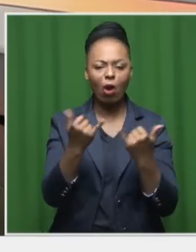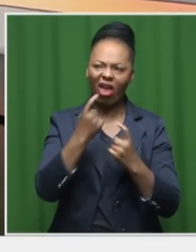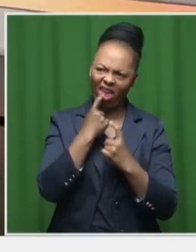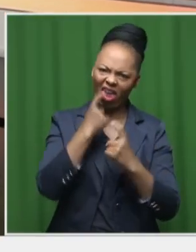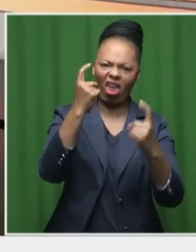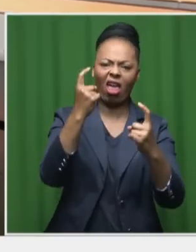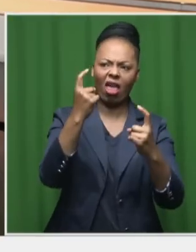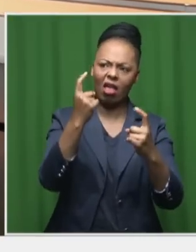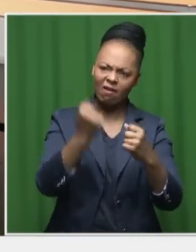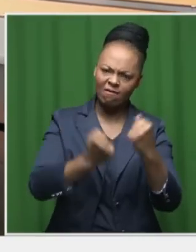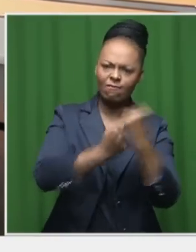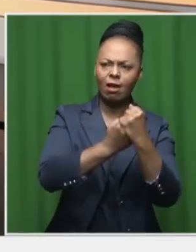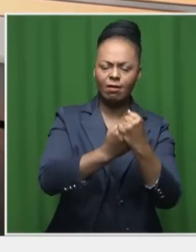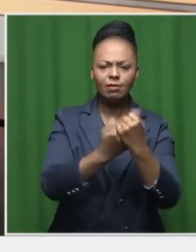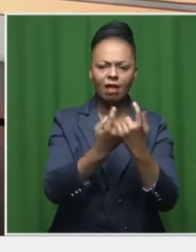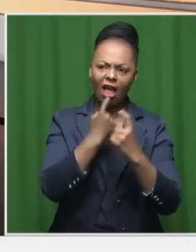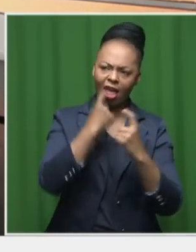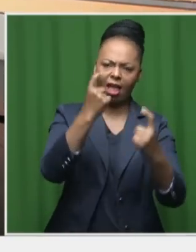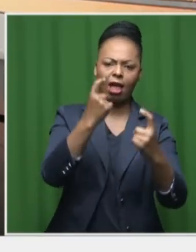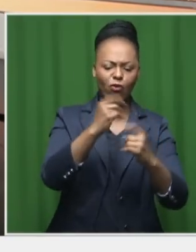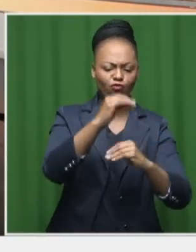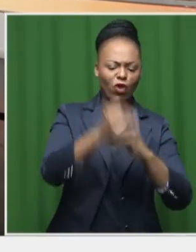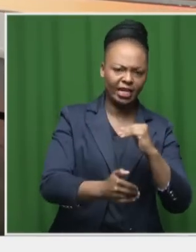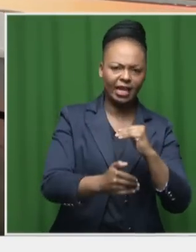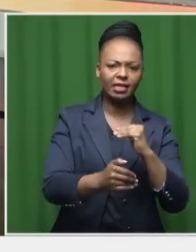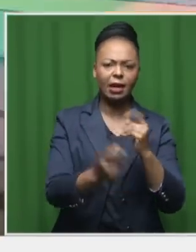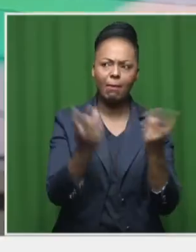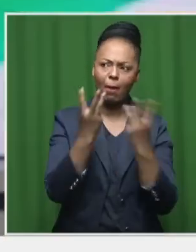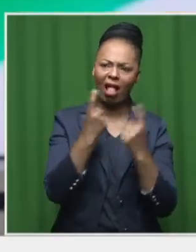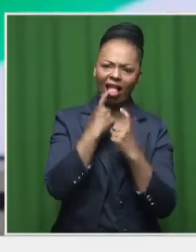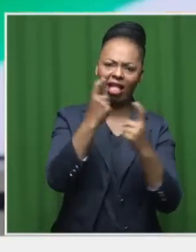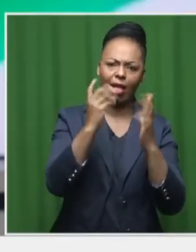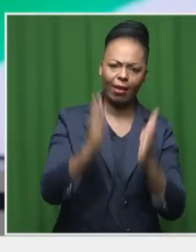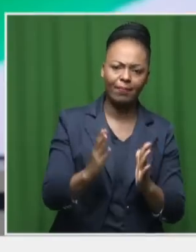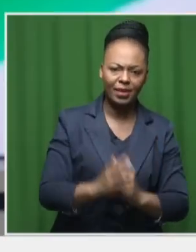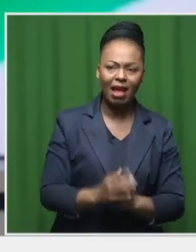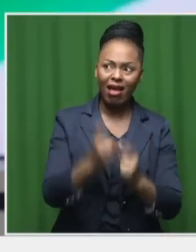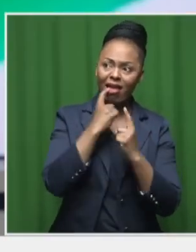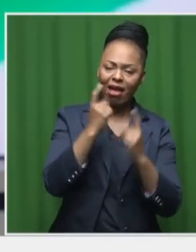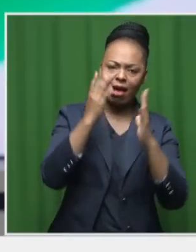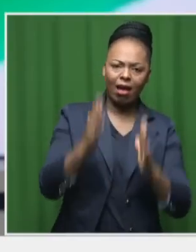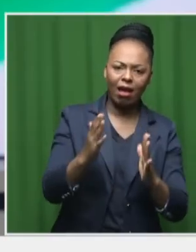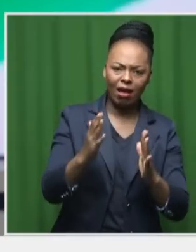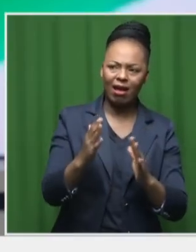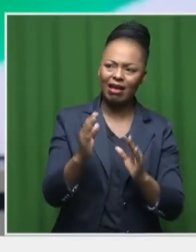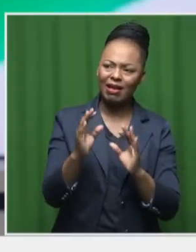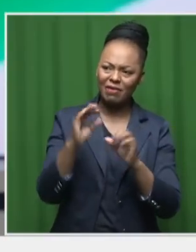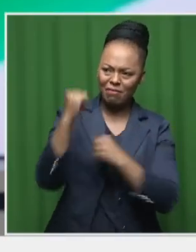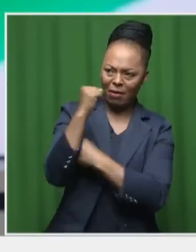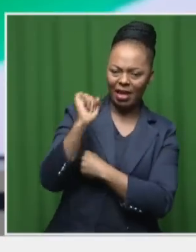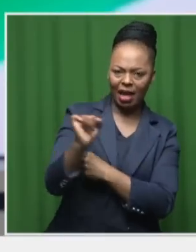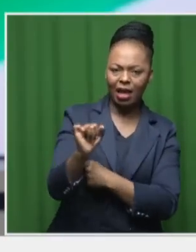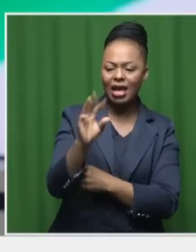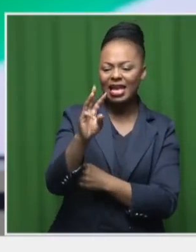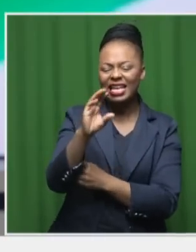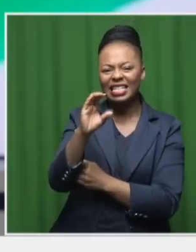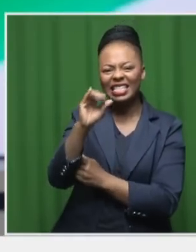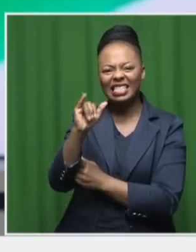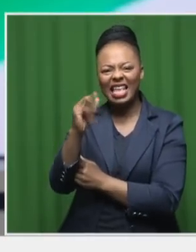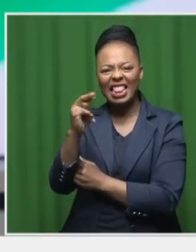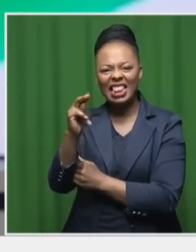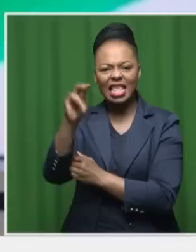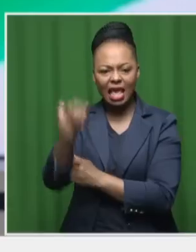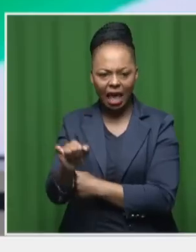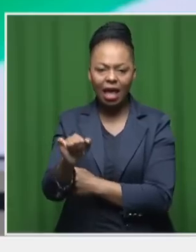whistleblowers a voice, that we protect our whistleblower interests. Organizations such as Whistleblowers House, the work that Cynthia Stimple and them are doing, it's